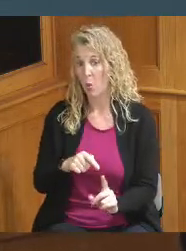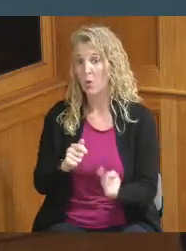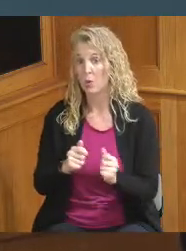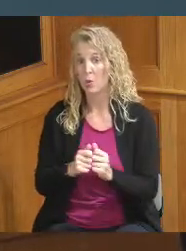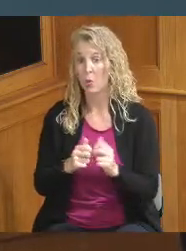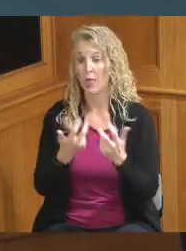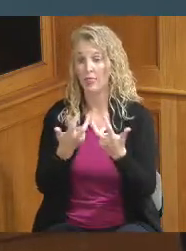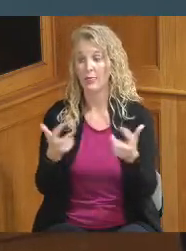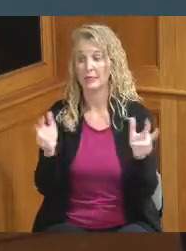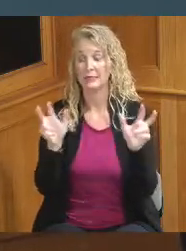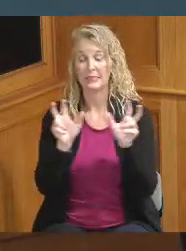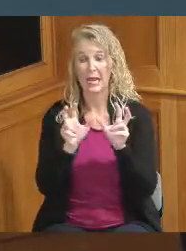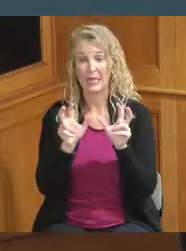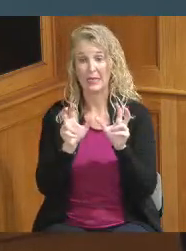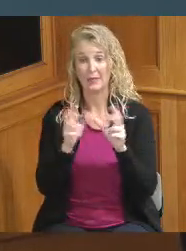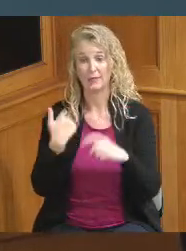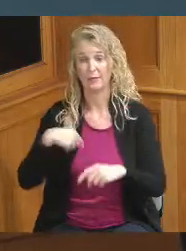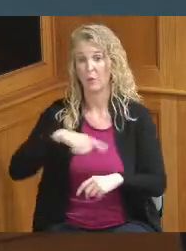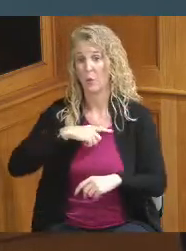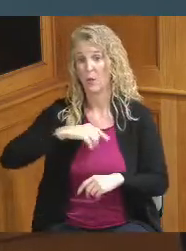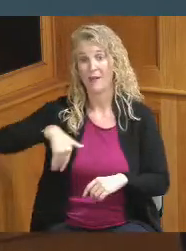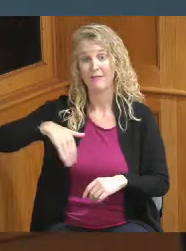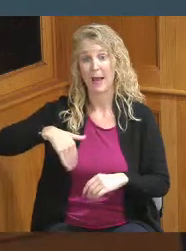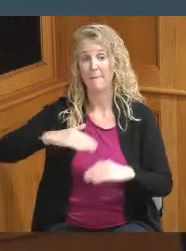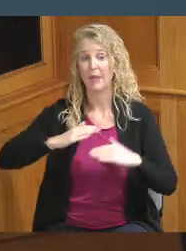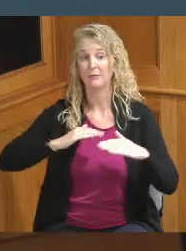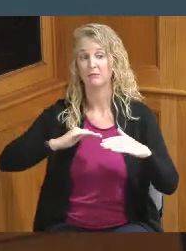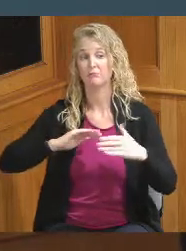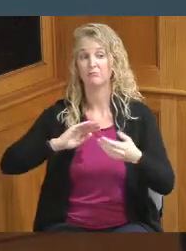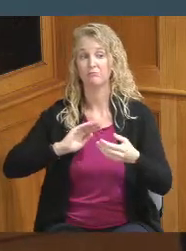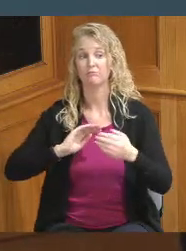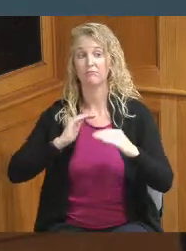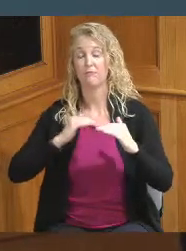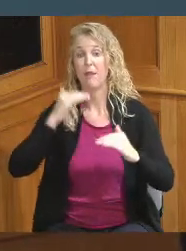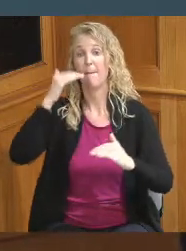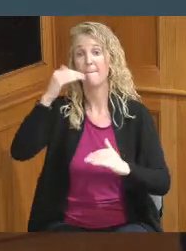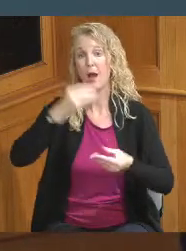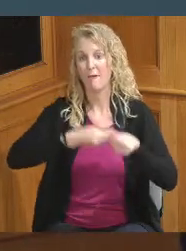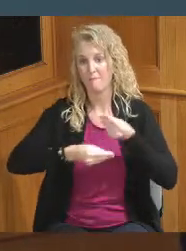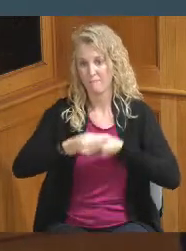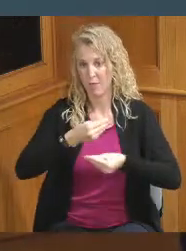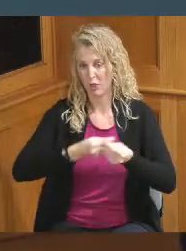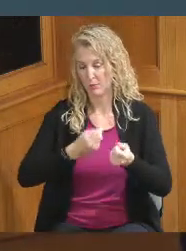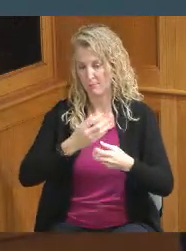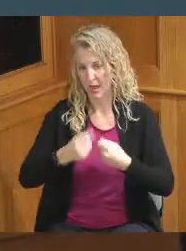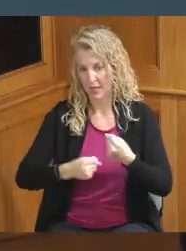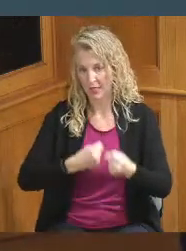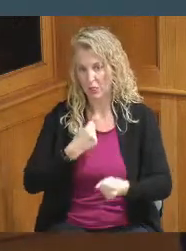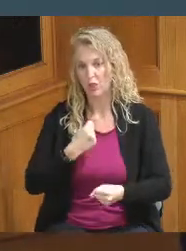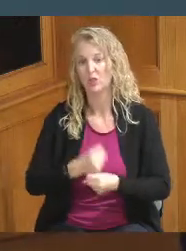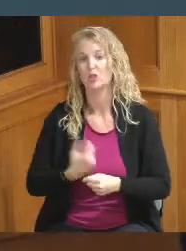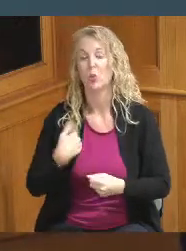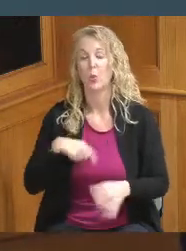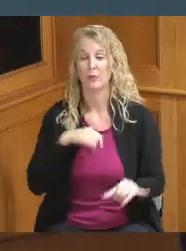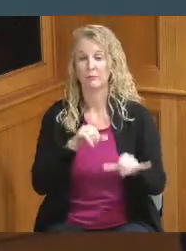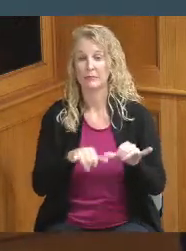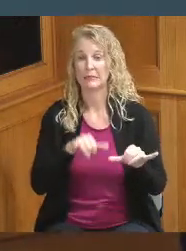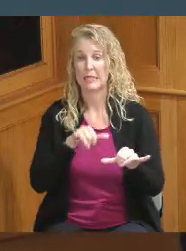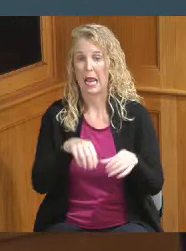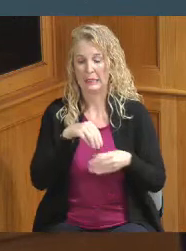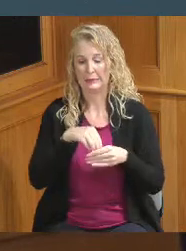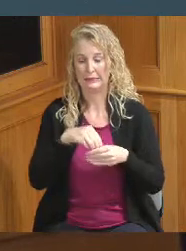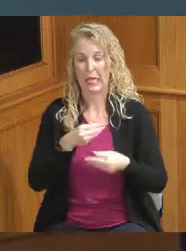that we had not been running over budget in some time. Something you had mentioned, we stayed within